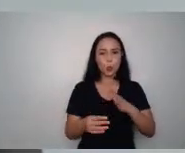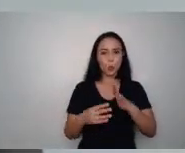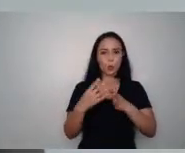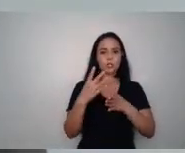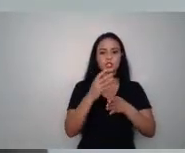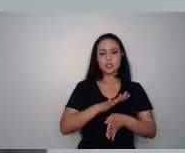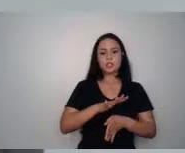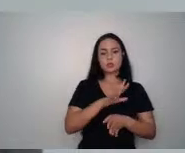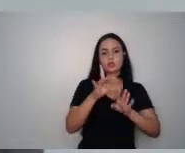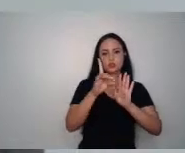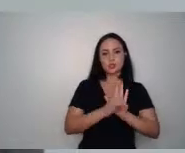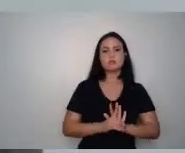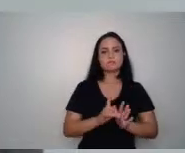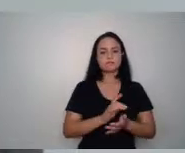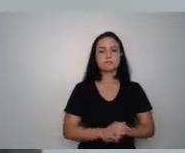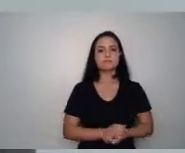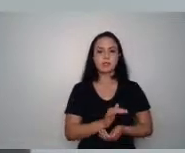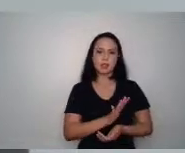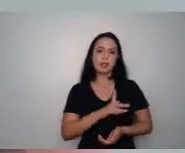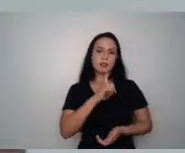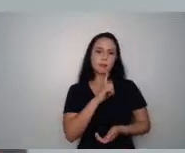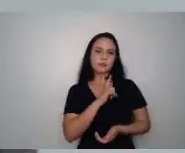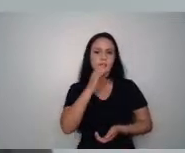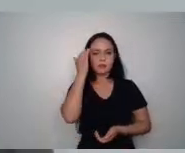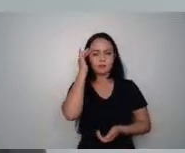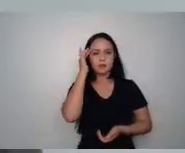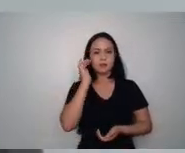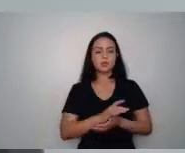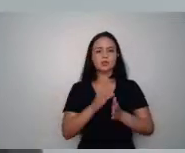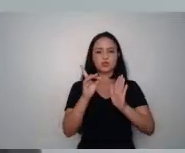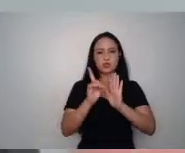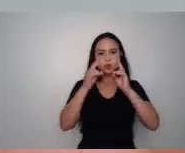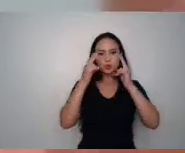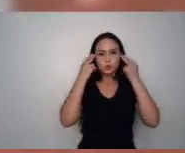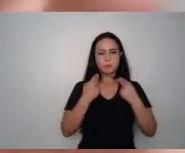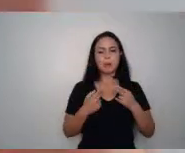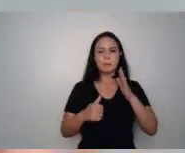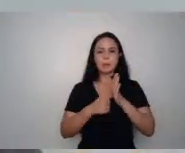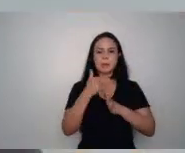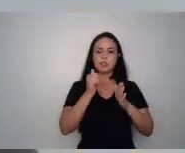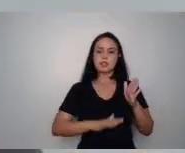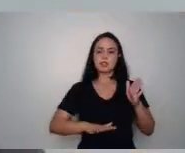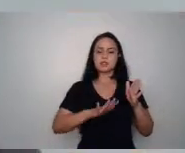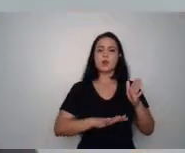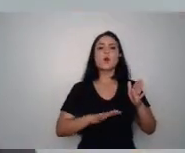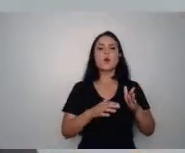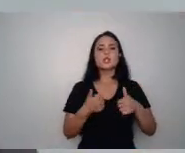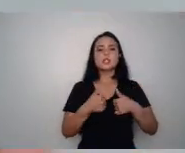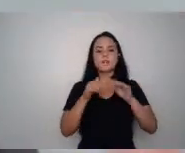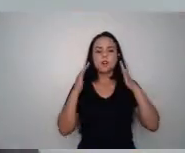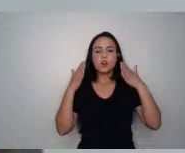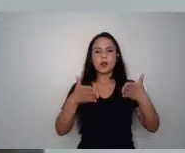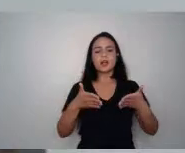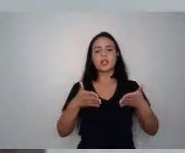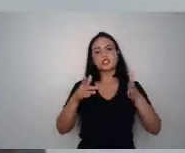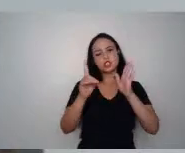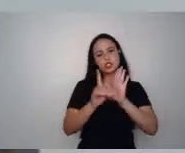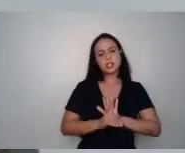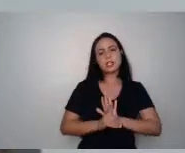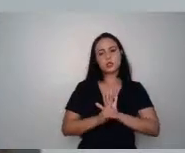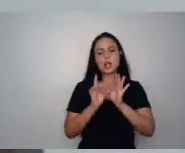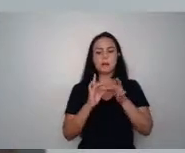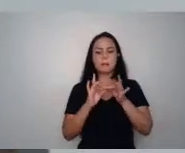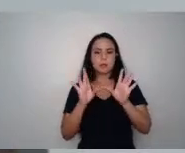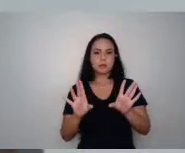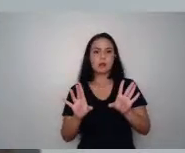there are even fourth generation rights already. And here we have to understand that human rights of first generation are focused